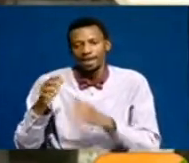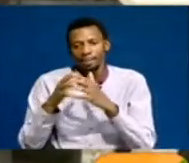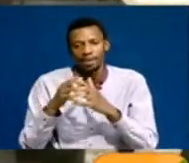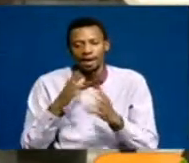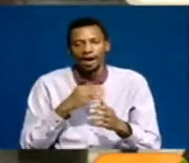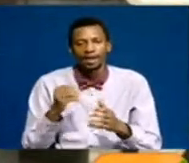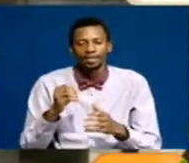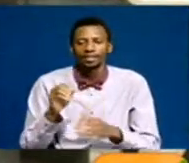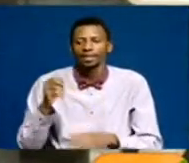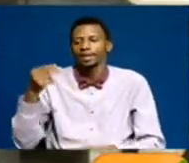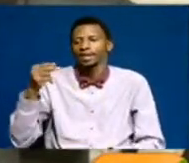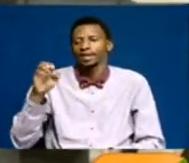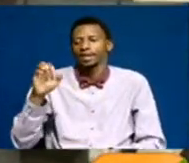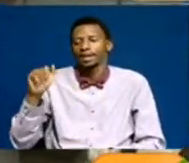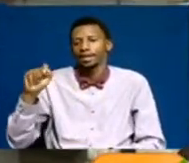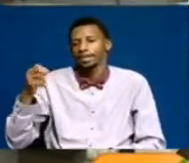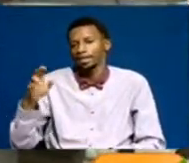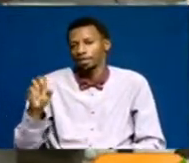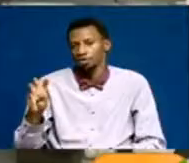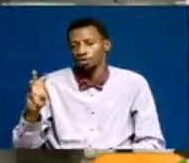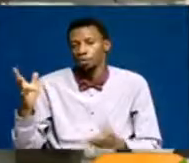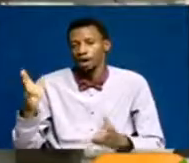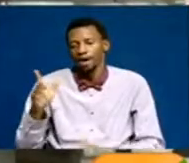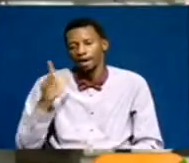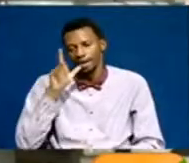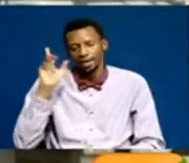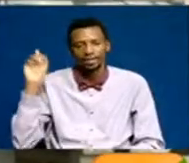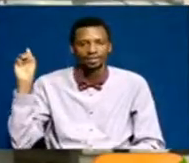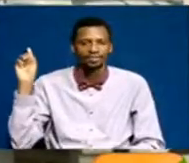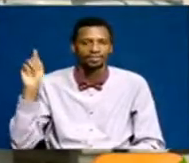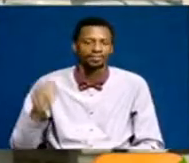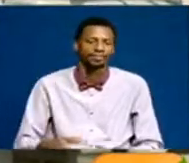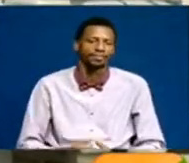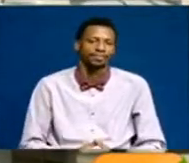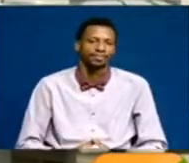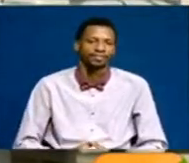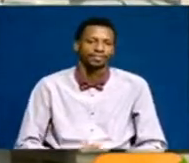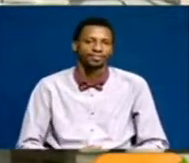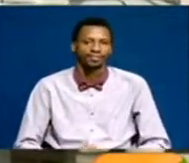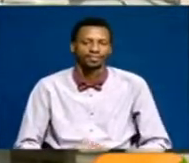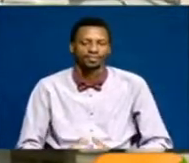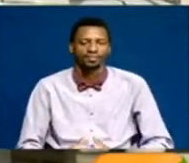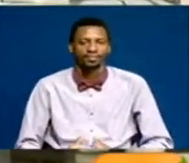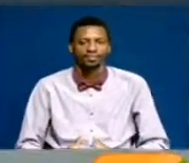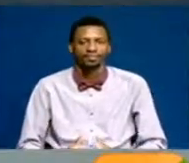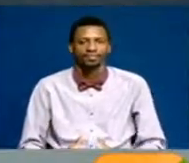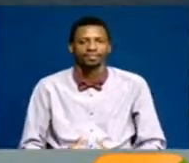UK. Wambui Wangoi, Citizen TV, Nairobi.